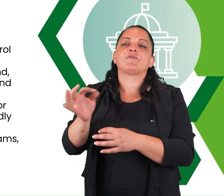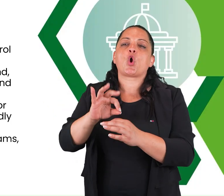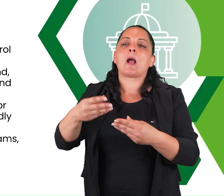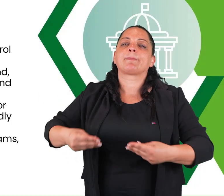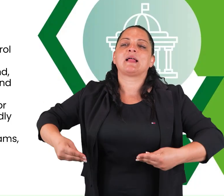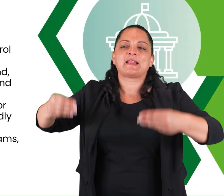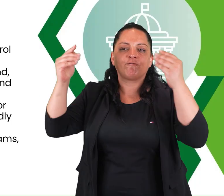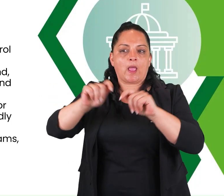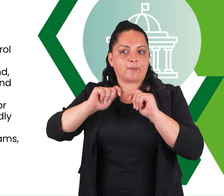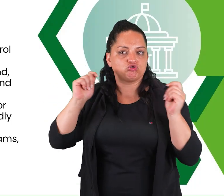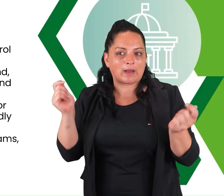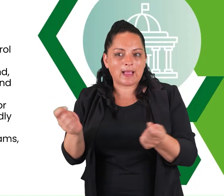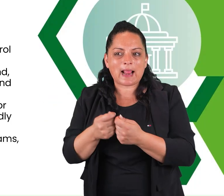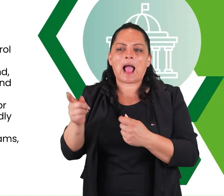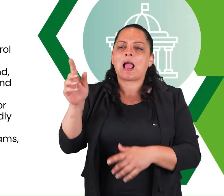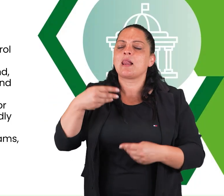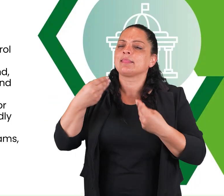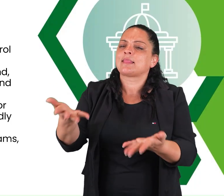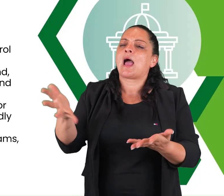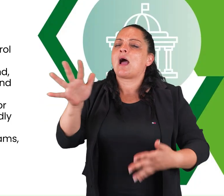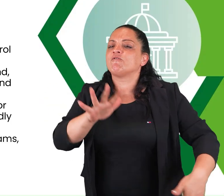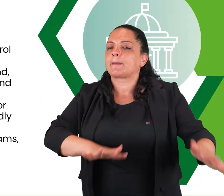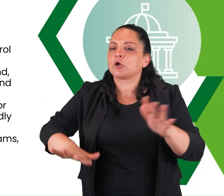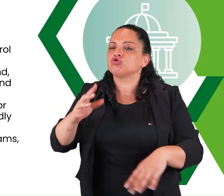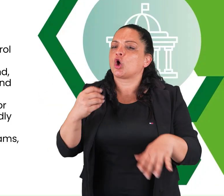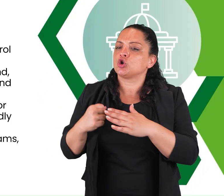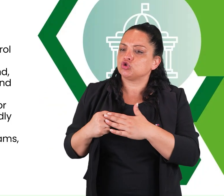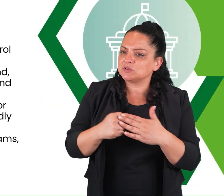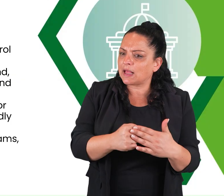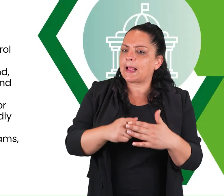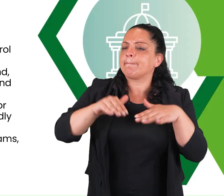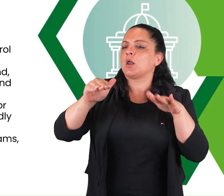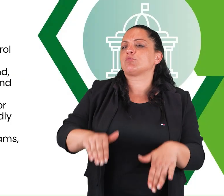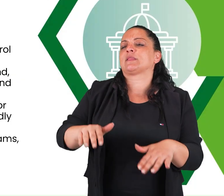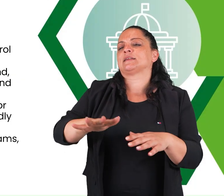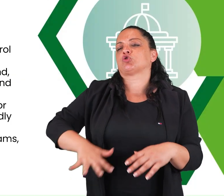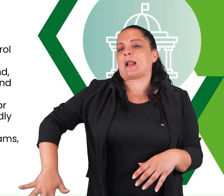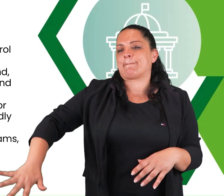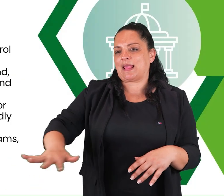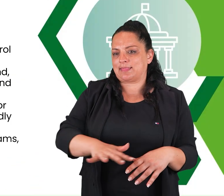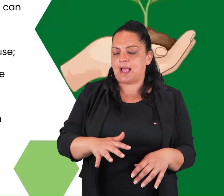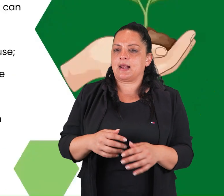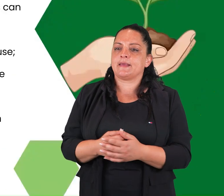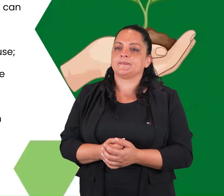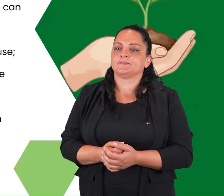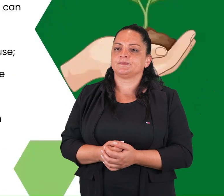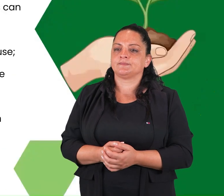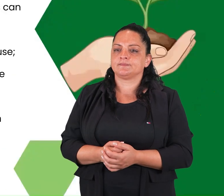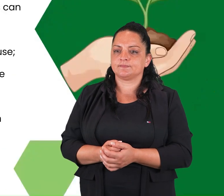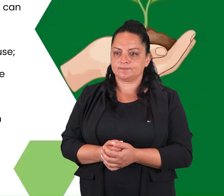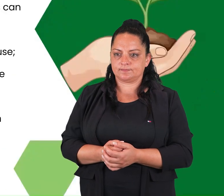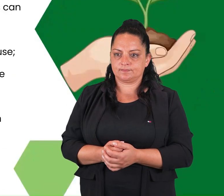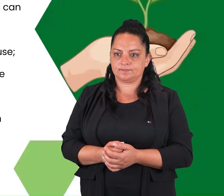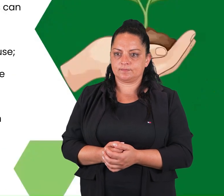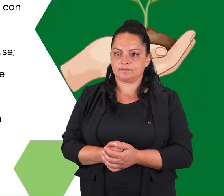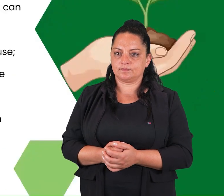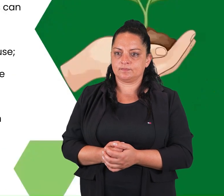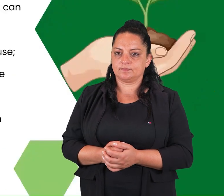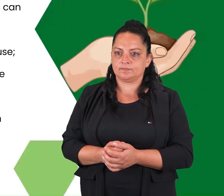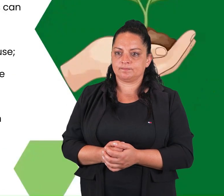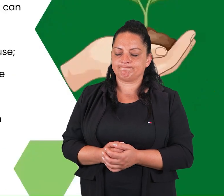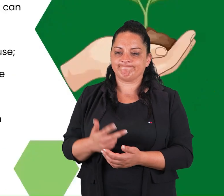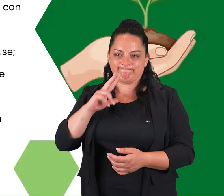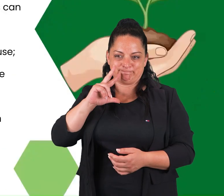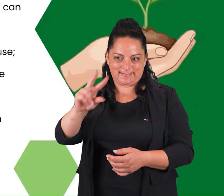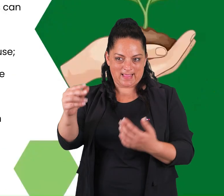and general platforms with information about sustainability and environmental protection.